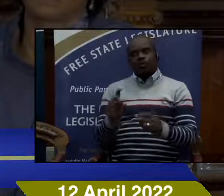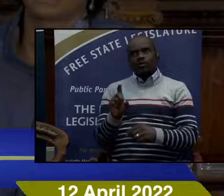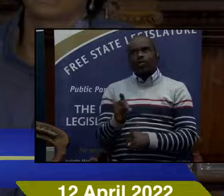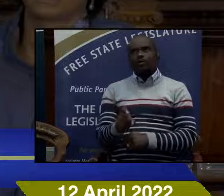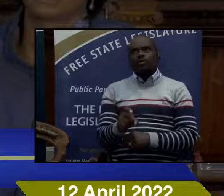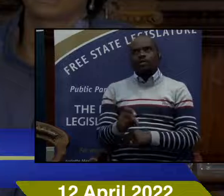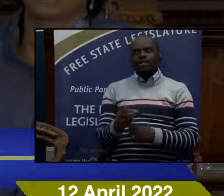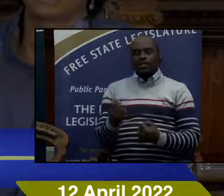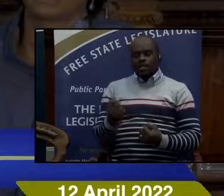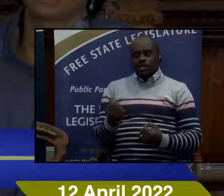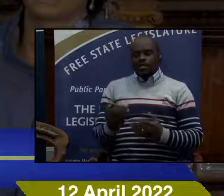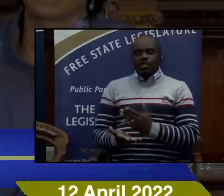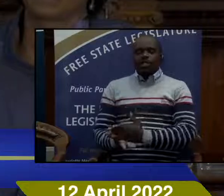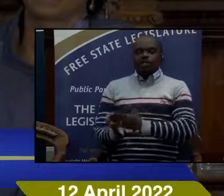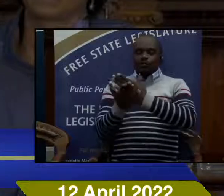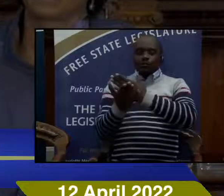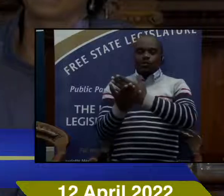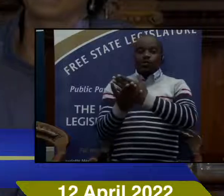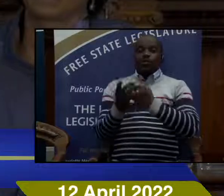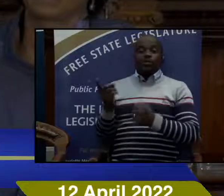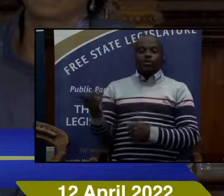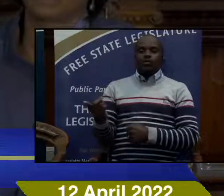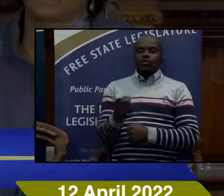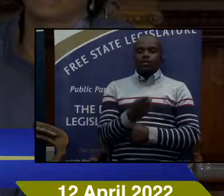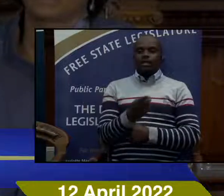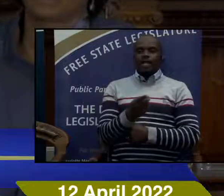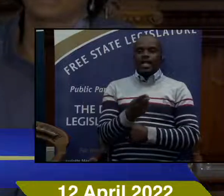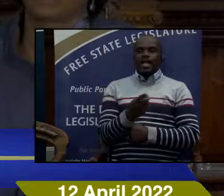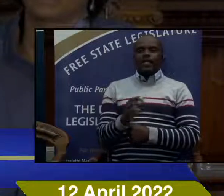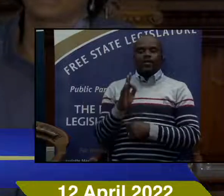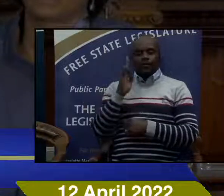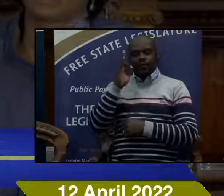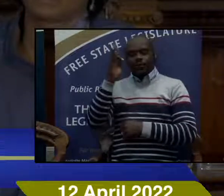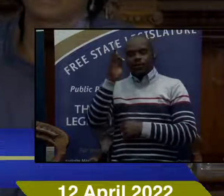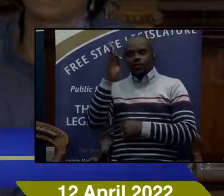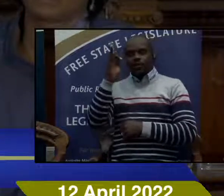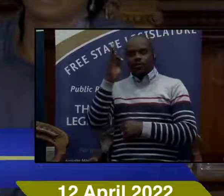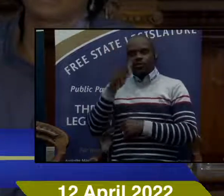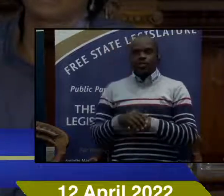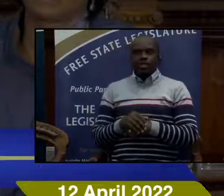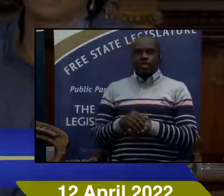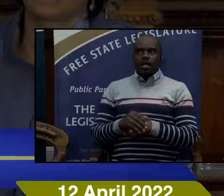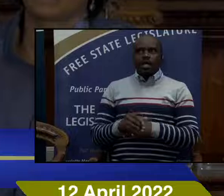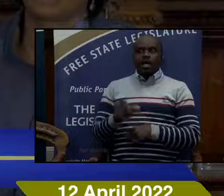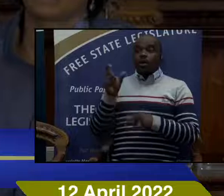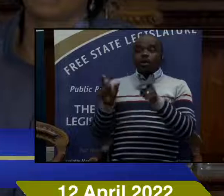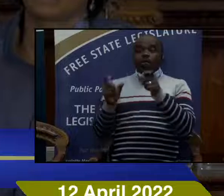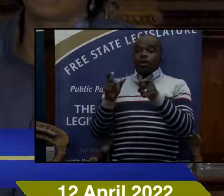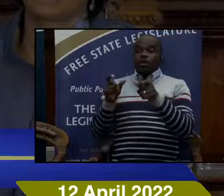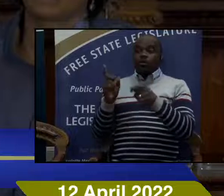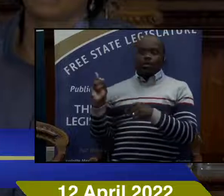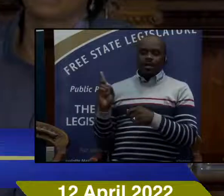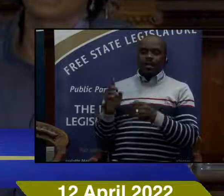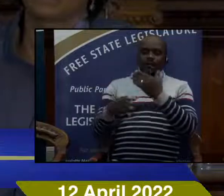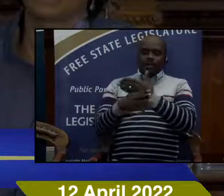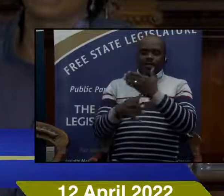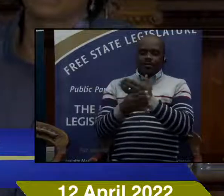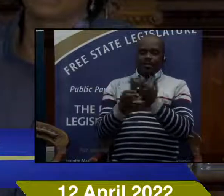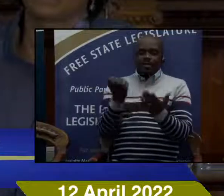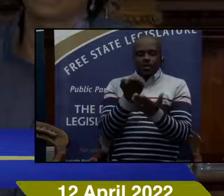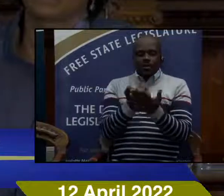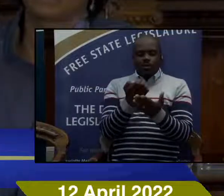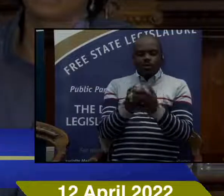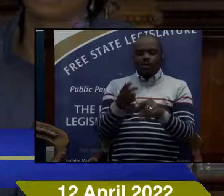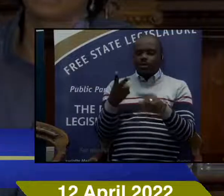workers with devotion and respect of the capitalist regime. Secondly, it creates from